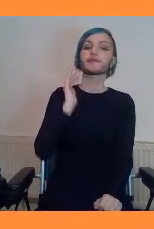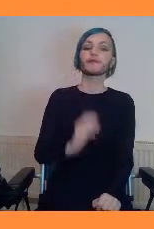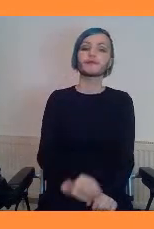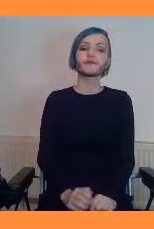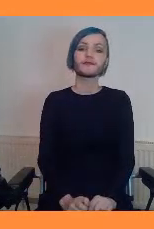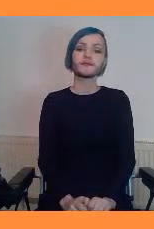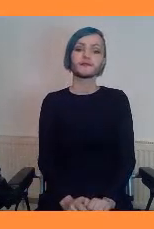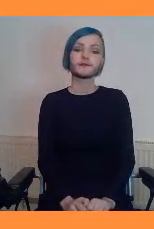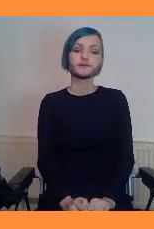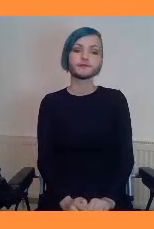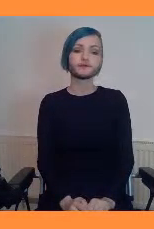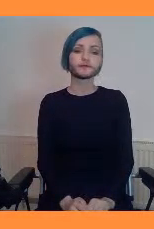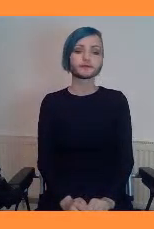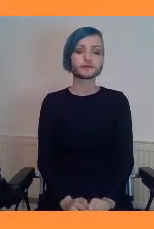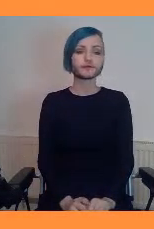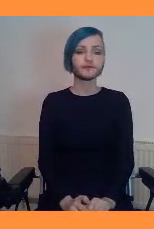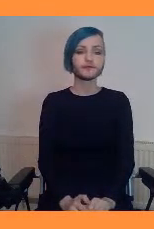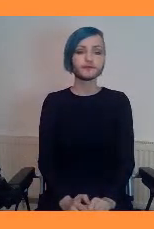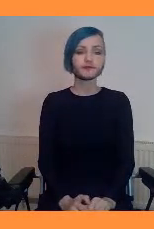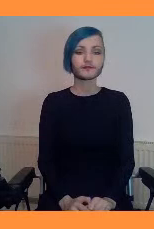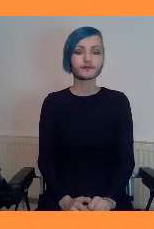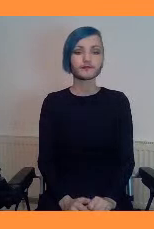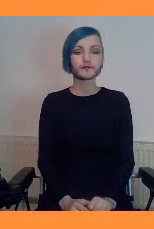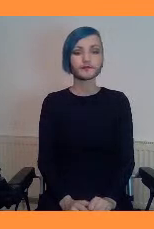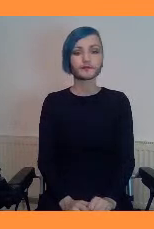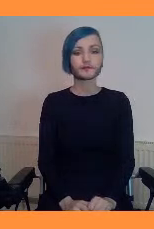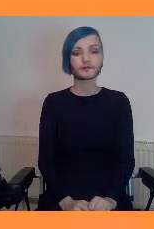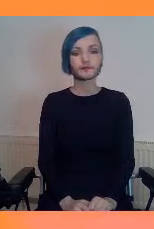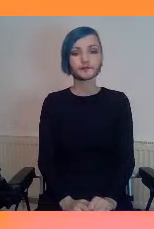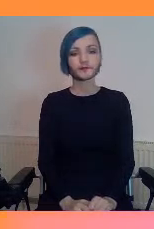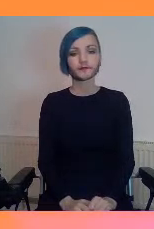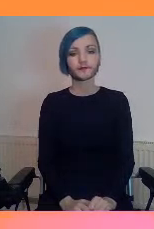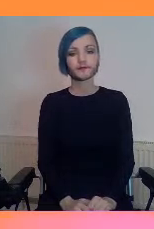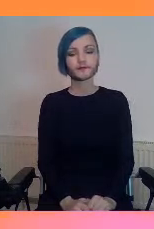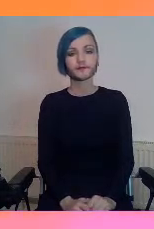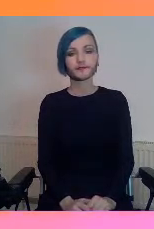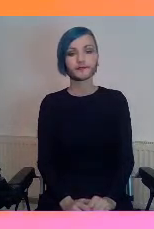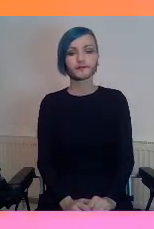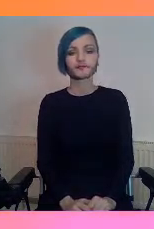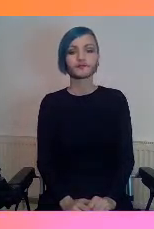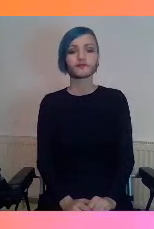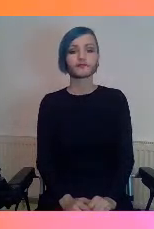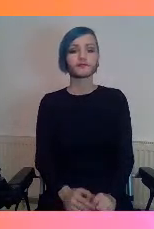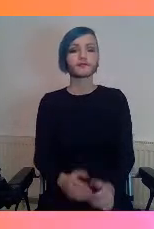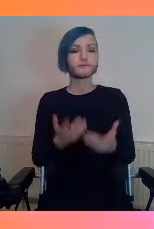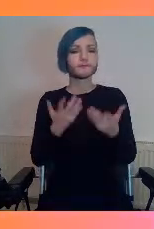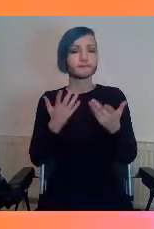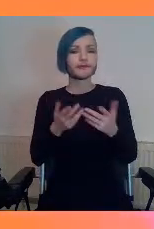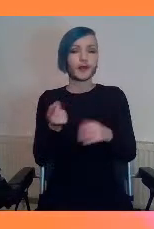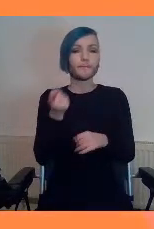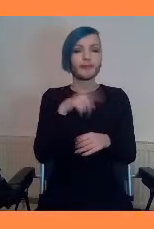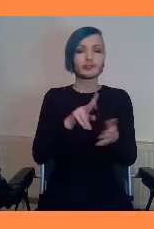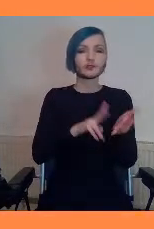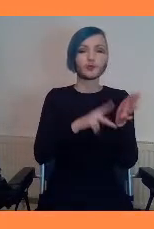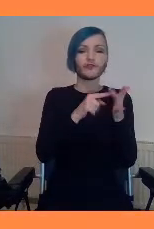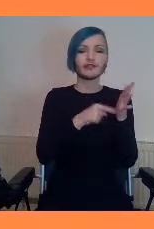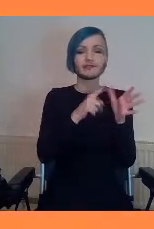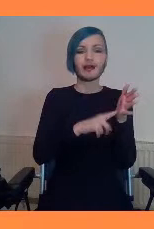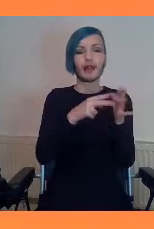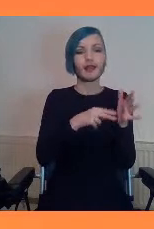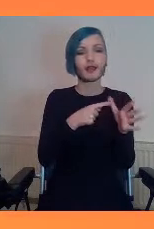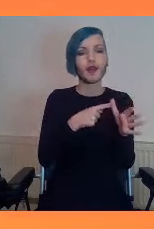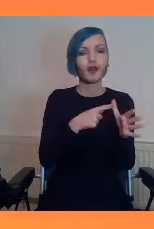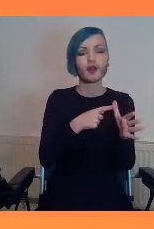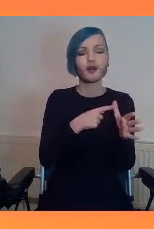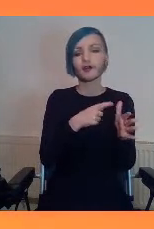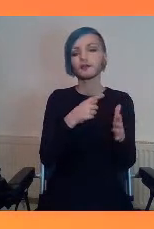And on that note, can we go back over to Vitalina, and can you tell us about like what